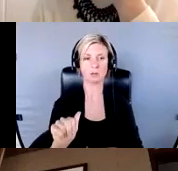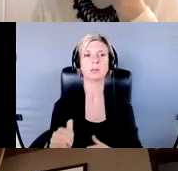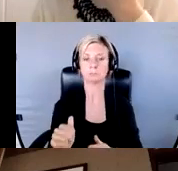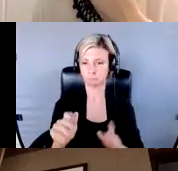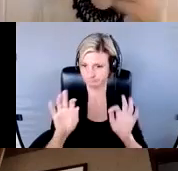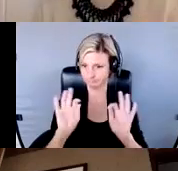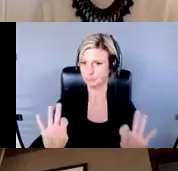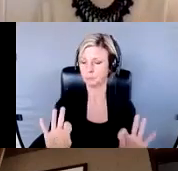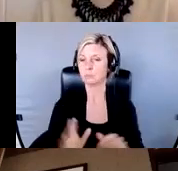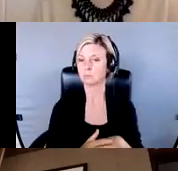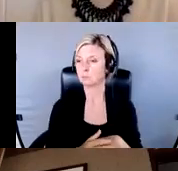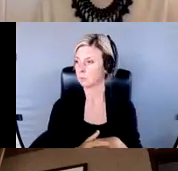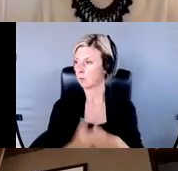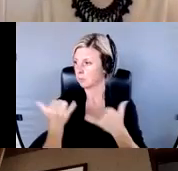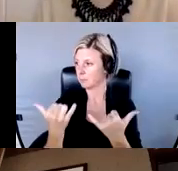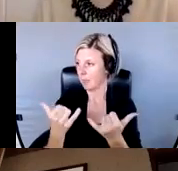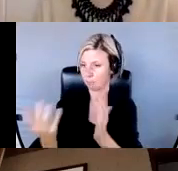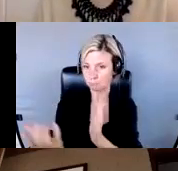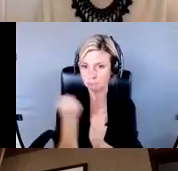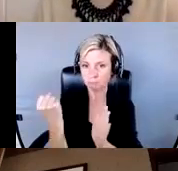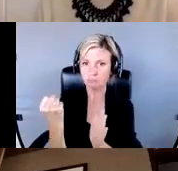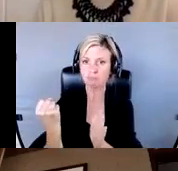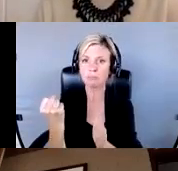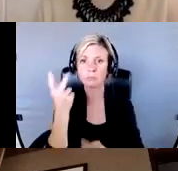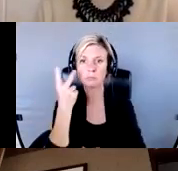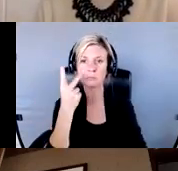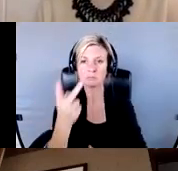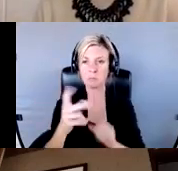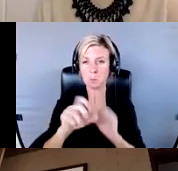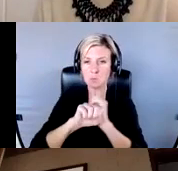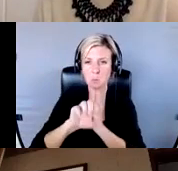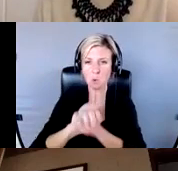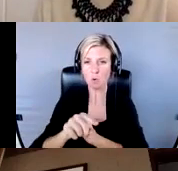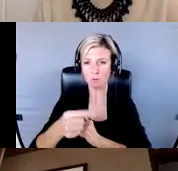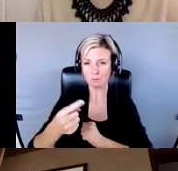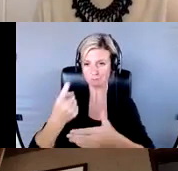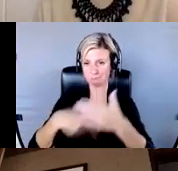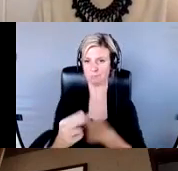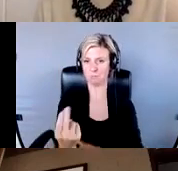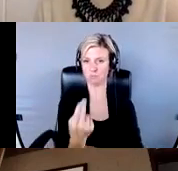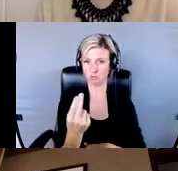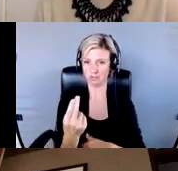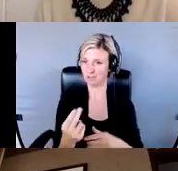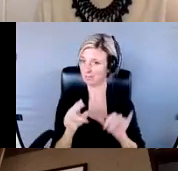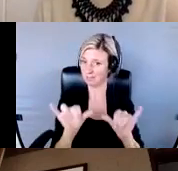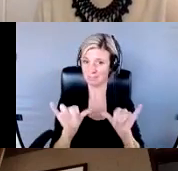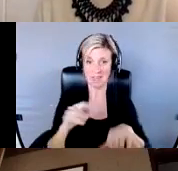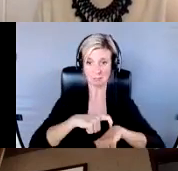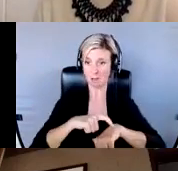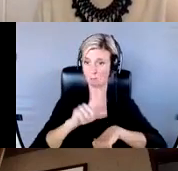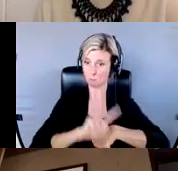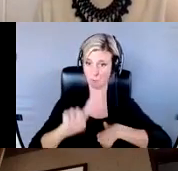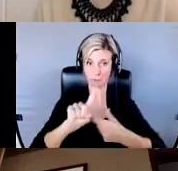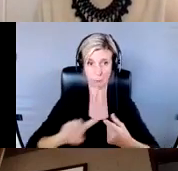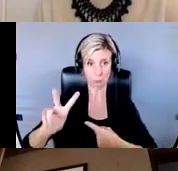attention to a webinar that we're doing this time next week. So next Thursday, 1 to 2, same time as today's.